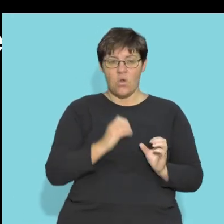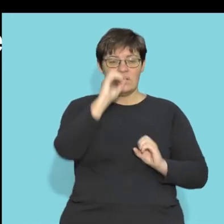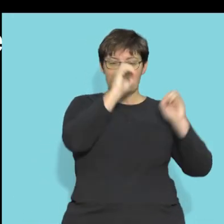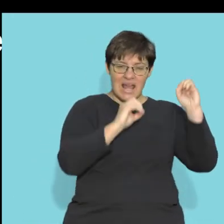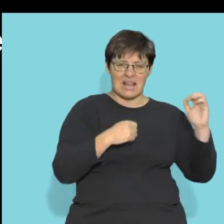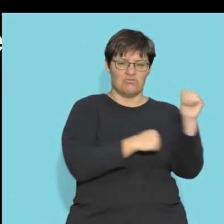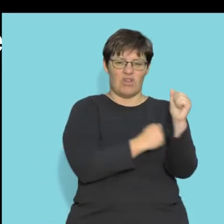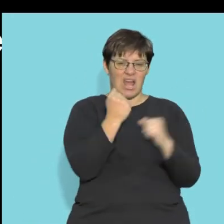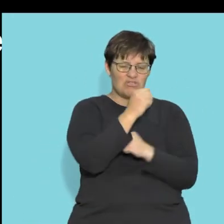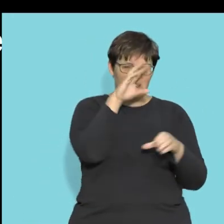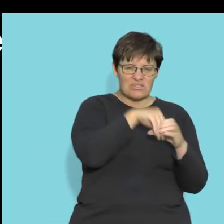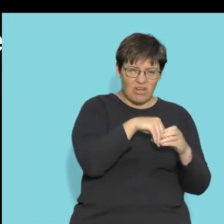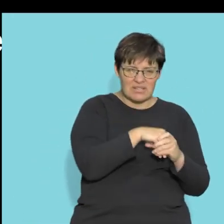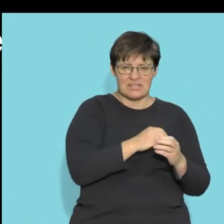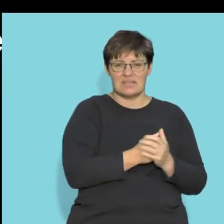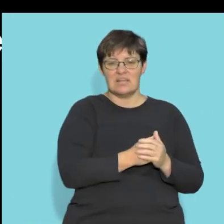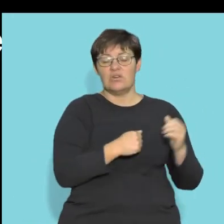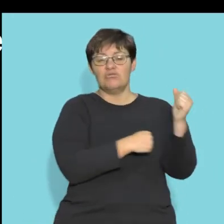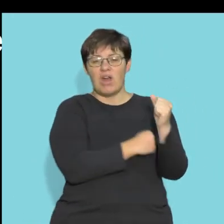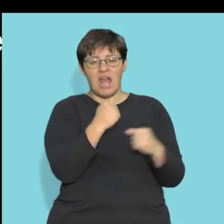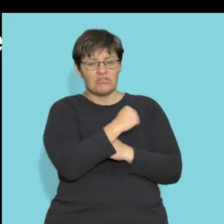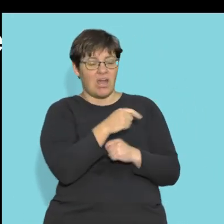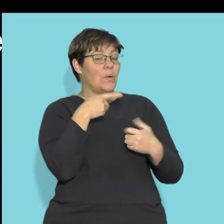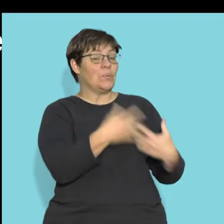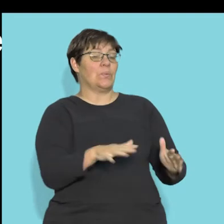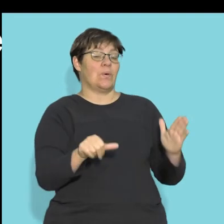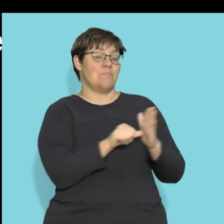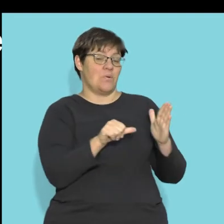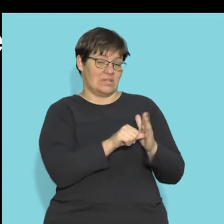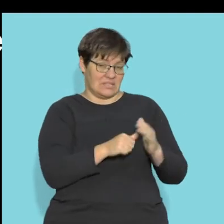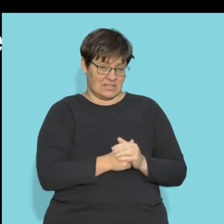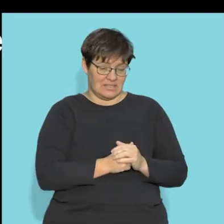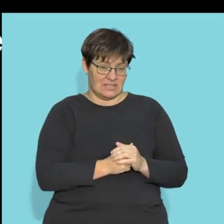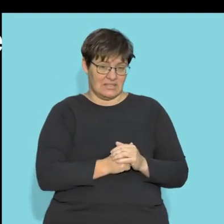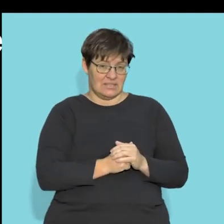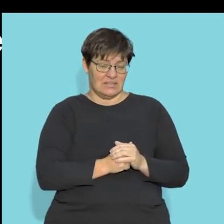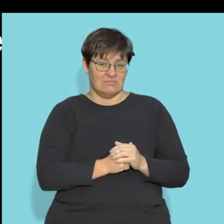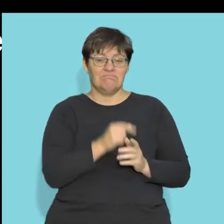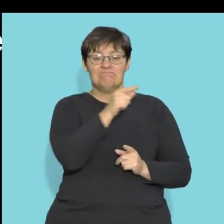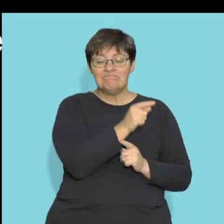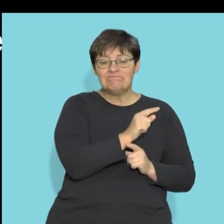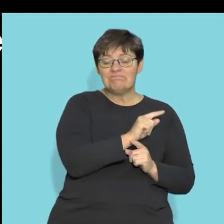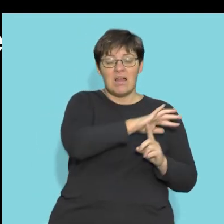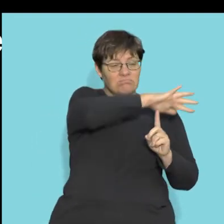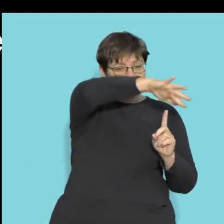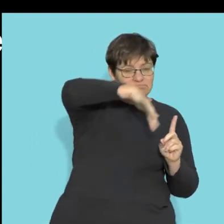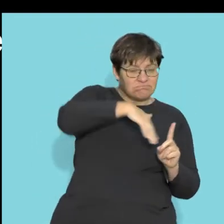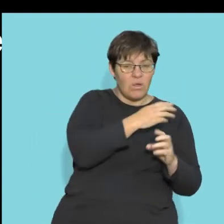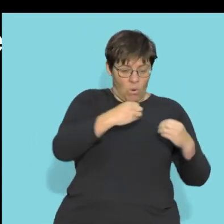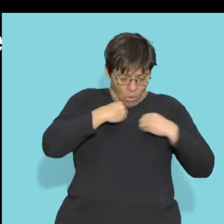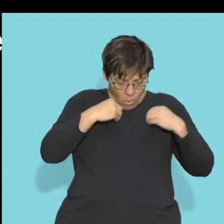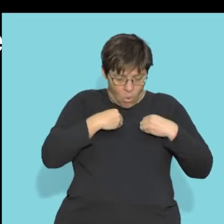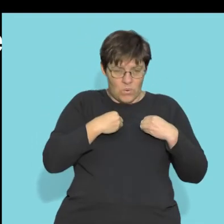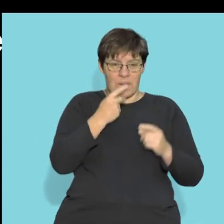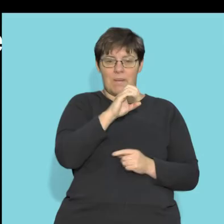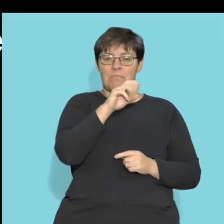structures, and these structures are all very important, okay? They are surrounded by their own membrane.